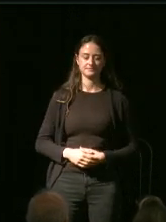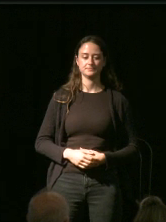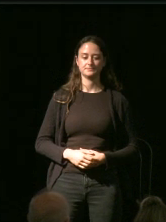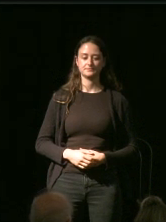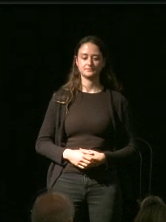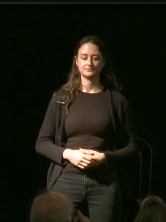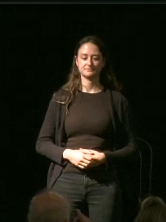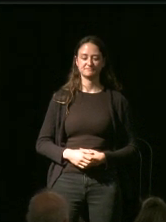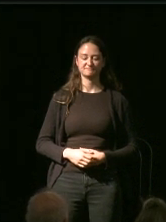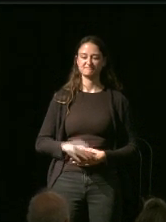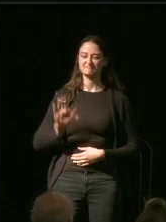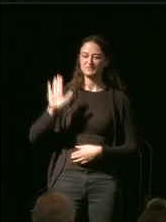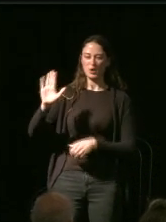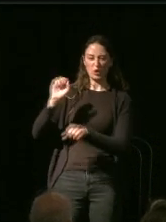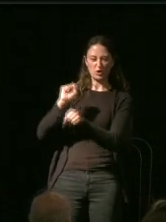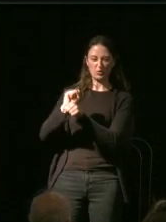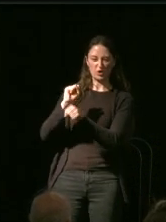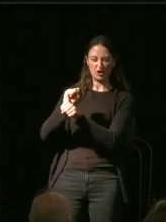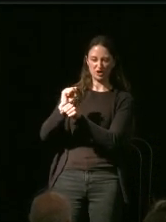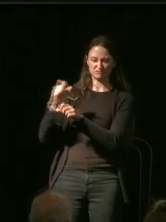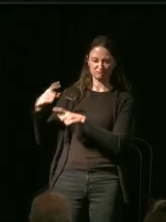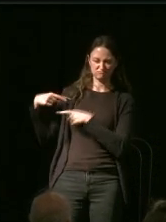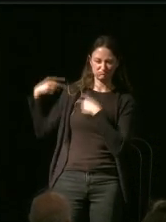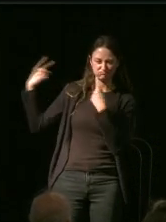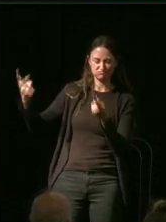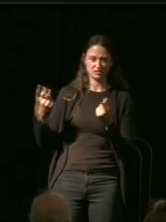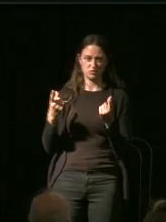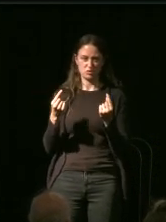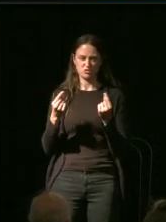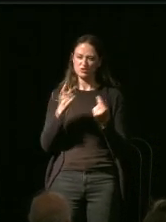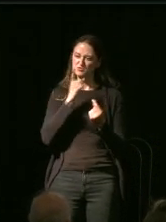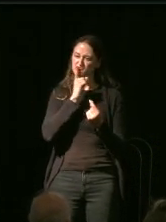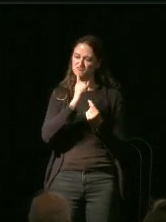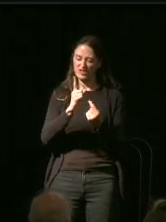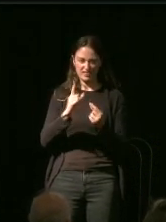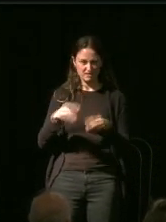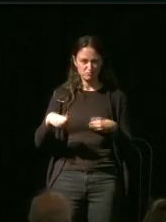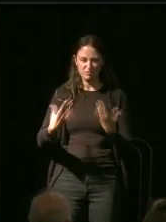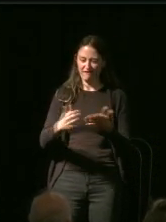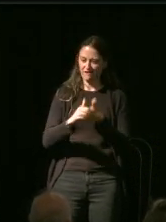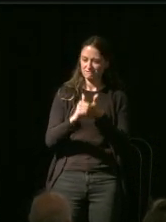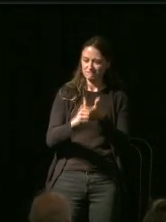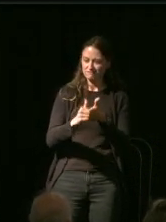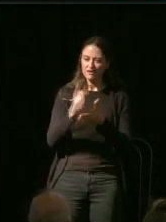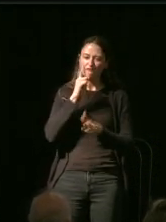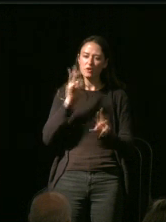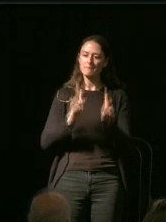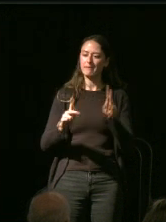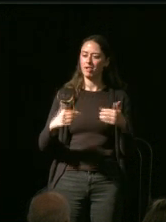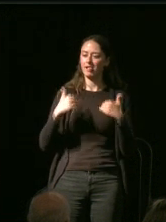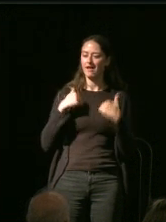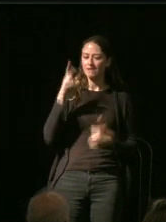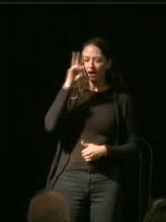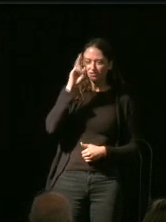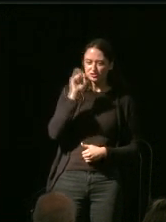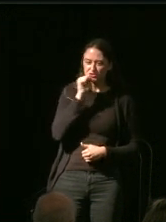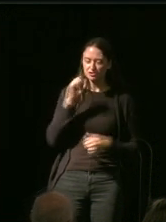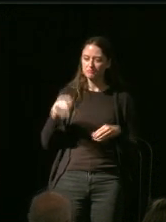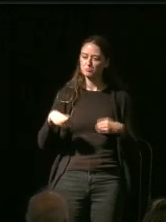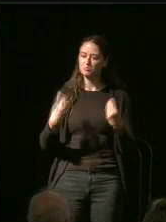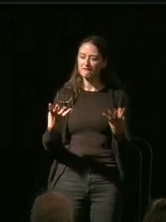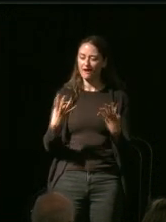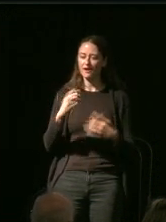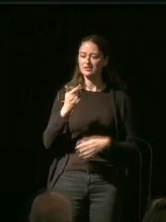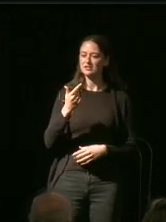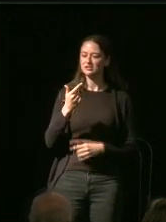Throughout her career, she has guided many people with Usher syndrome through their genetic testing experience. She will